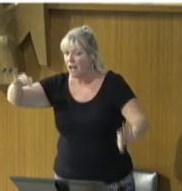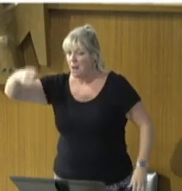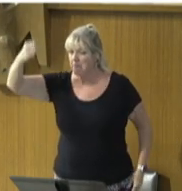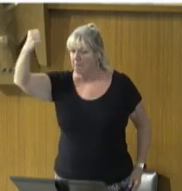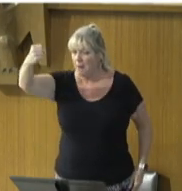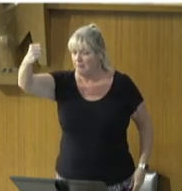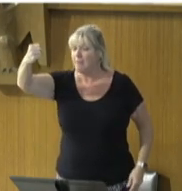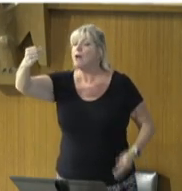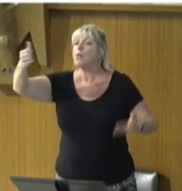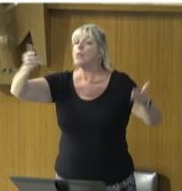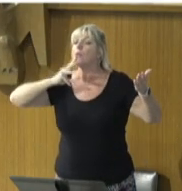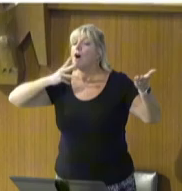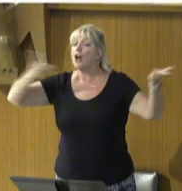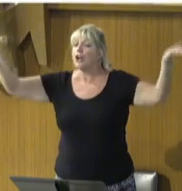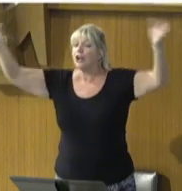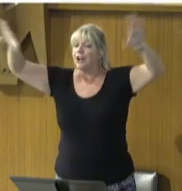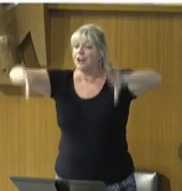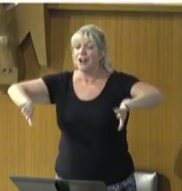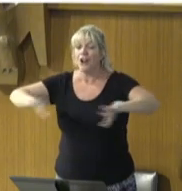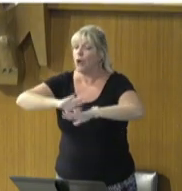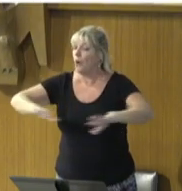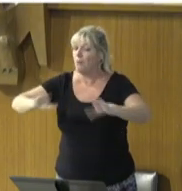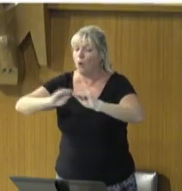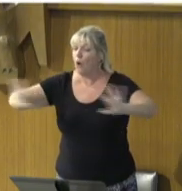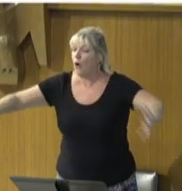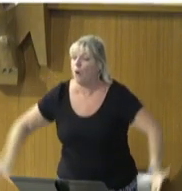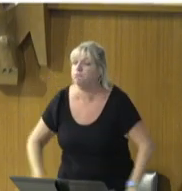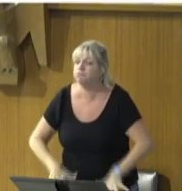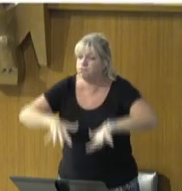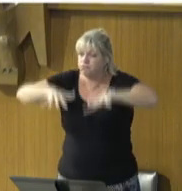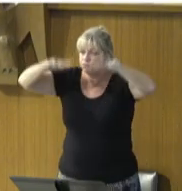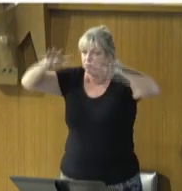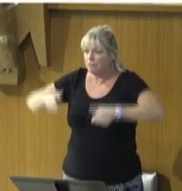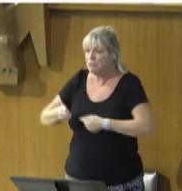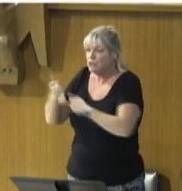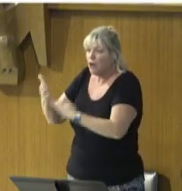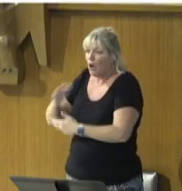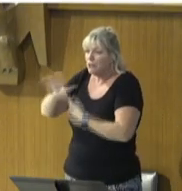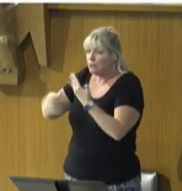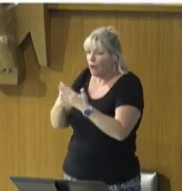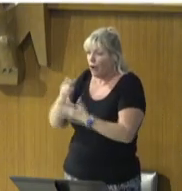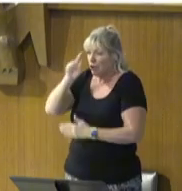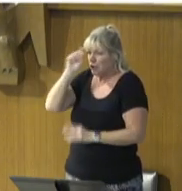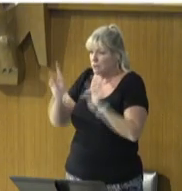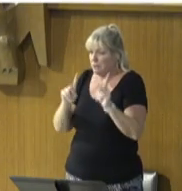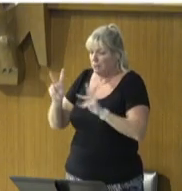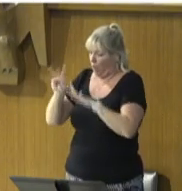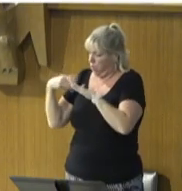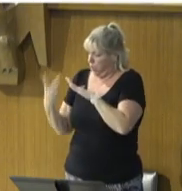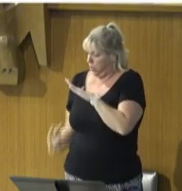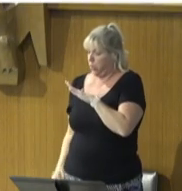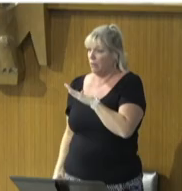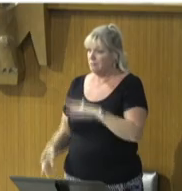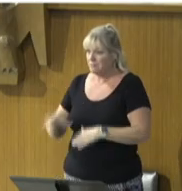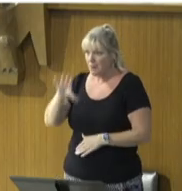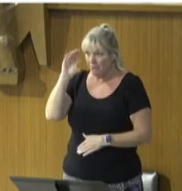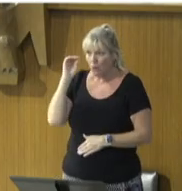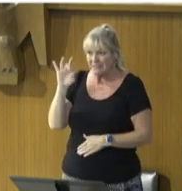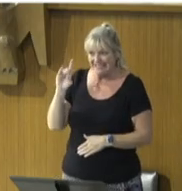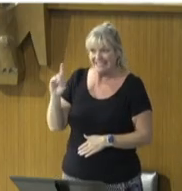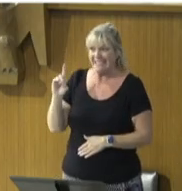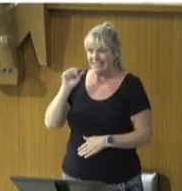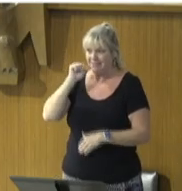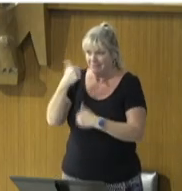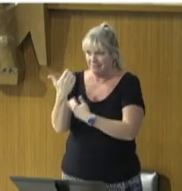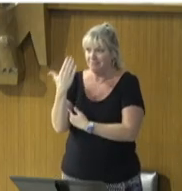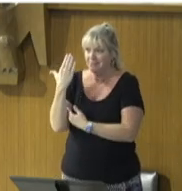water may come back upon the Egyptians, upon their chariots and chariot drivers. So Moses stretched out his hand over the sea, and at dawn the